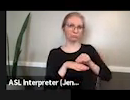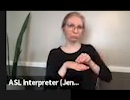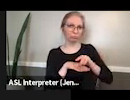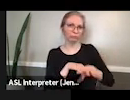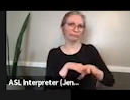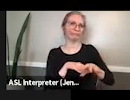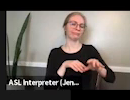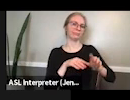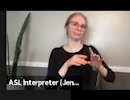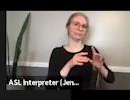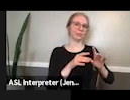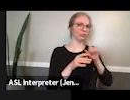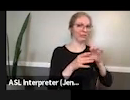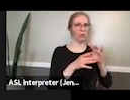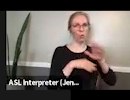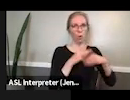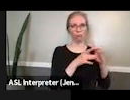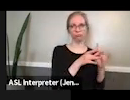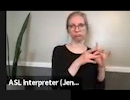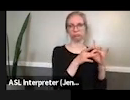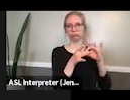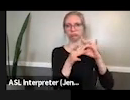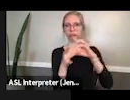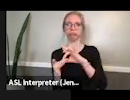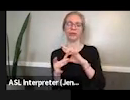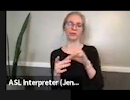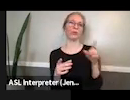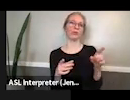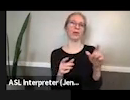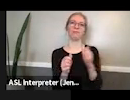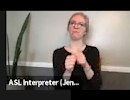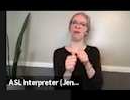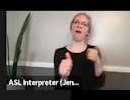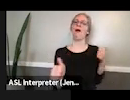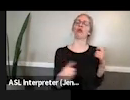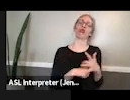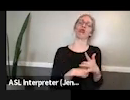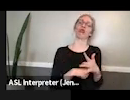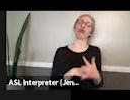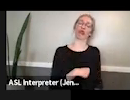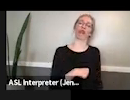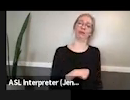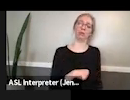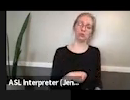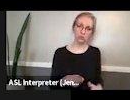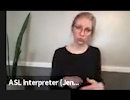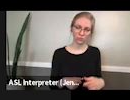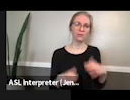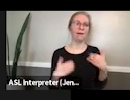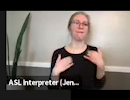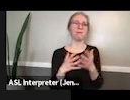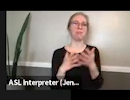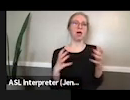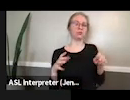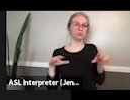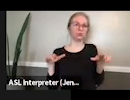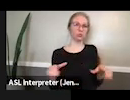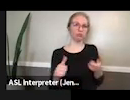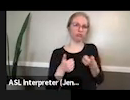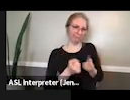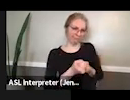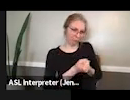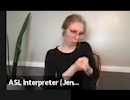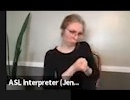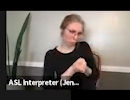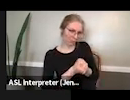other developmental domains. And the kids get behind the 8 ball so early. And we have so much to do to try to support them and help